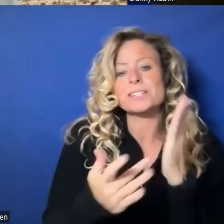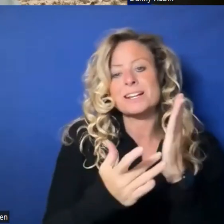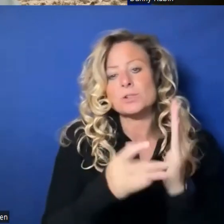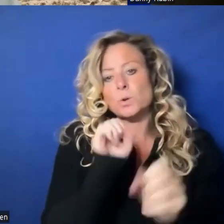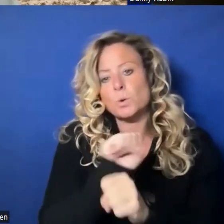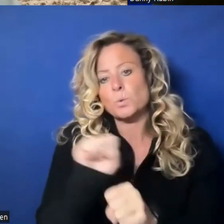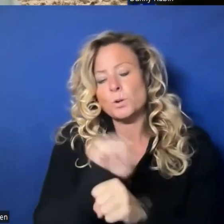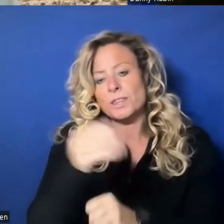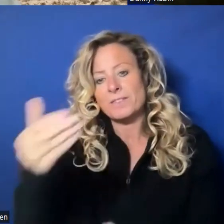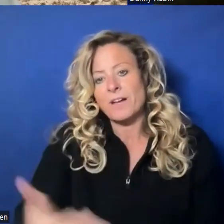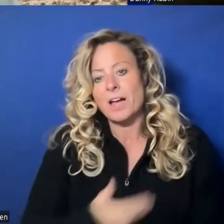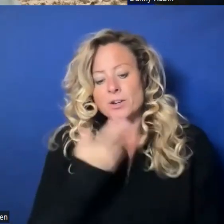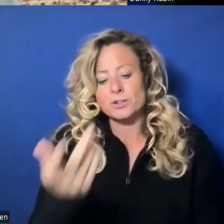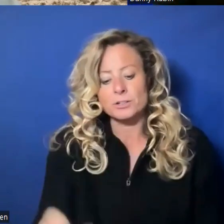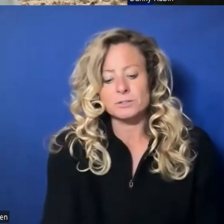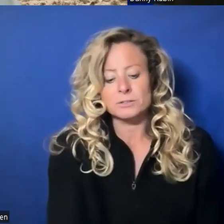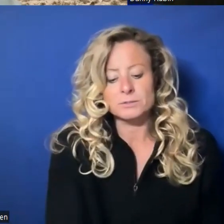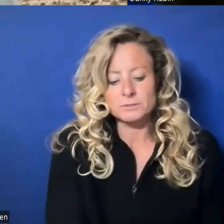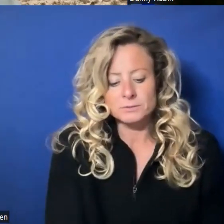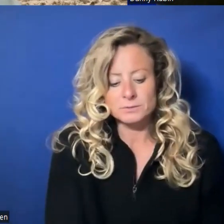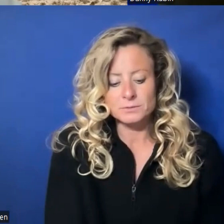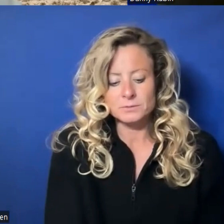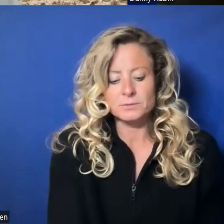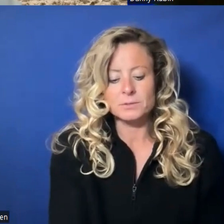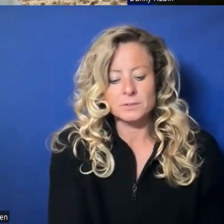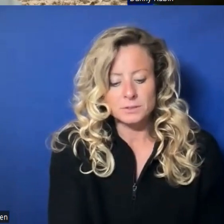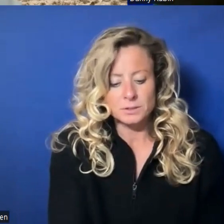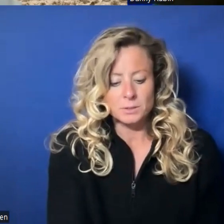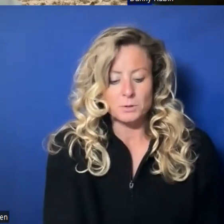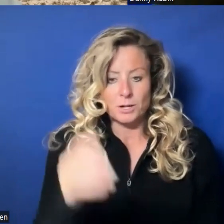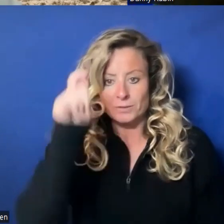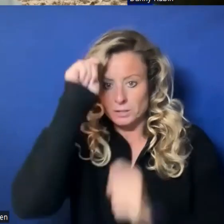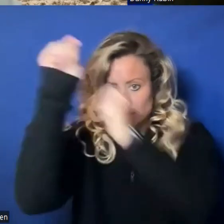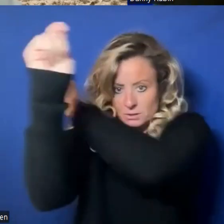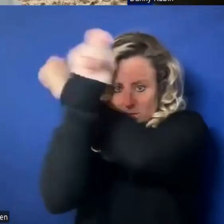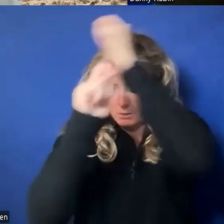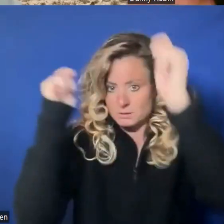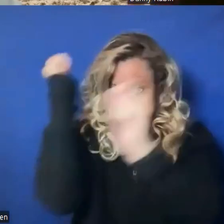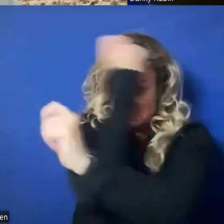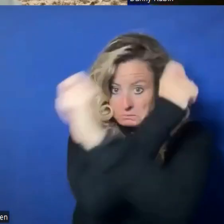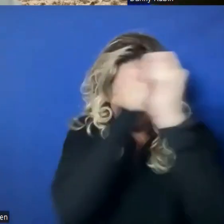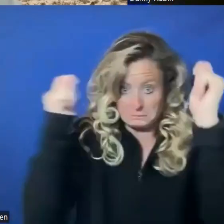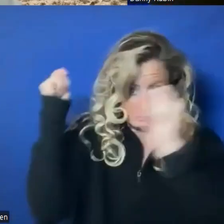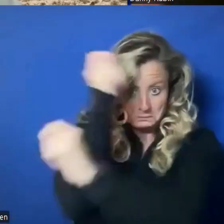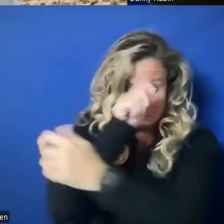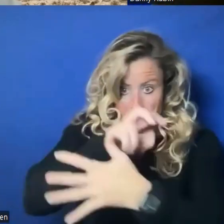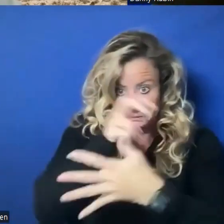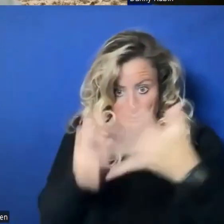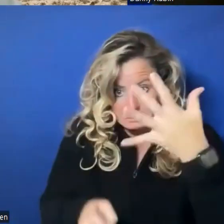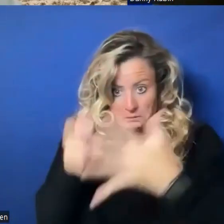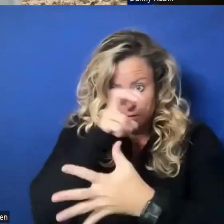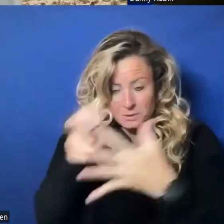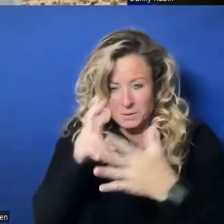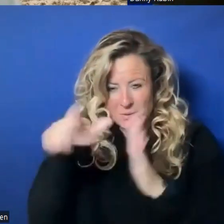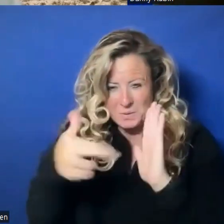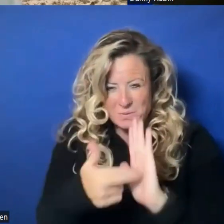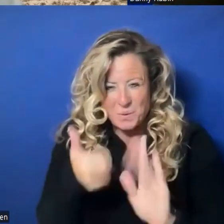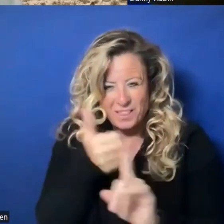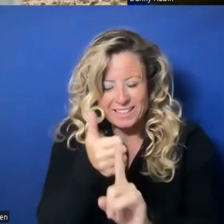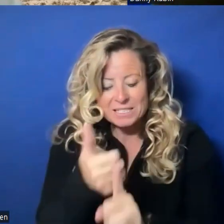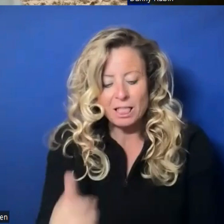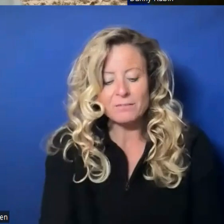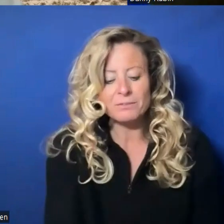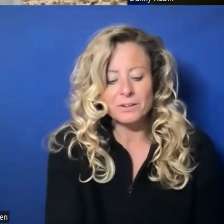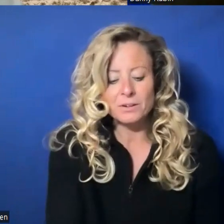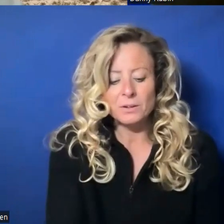they've hired you for, but you have to like change your hat sometimes, Yes. and like Yes. change your role so